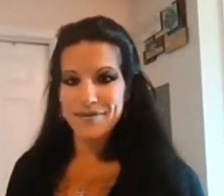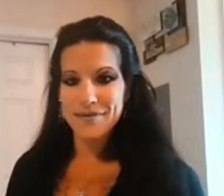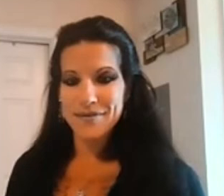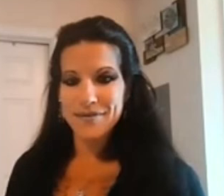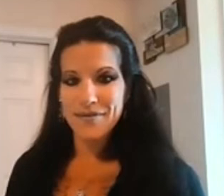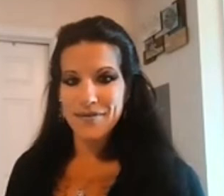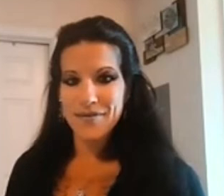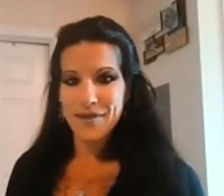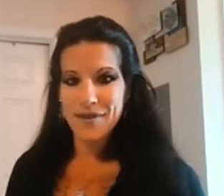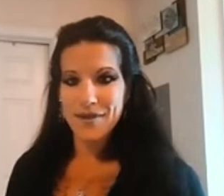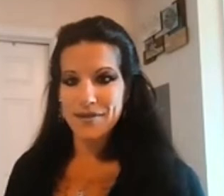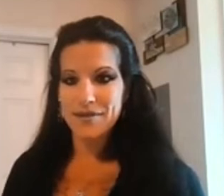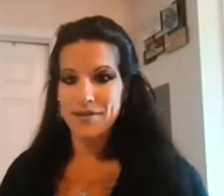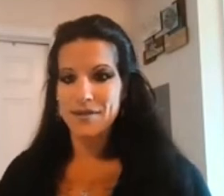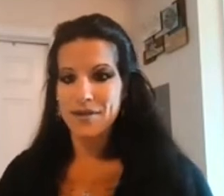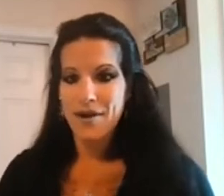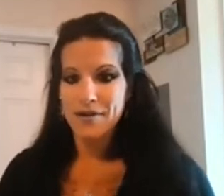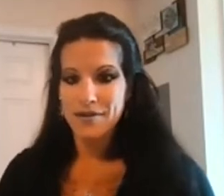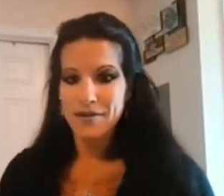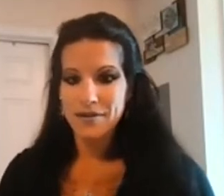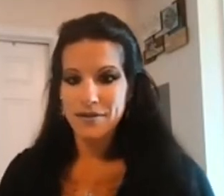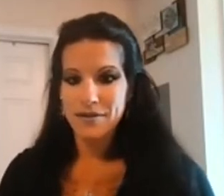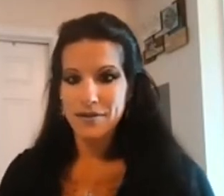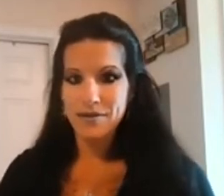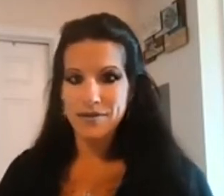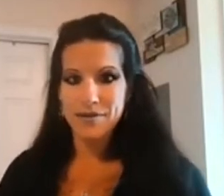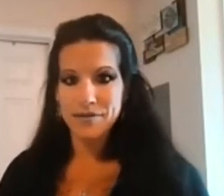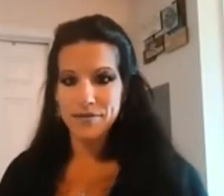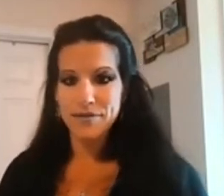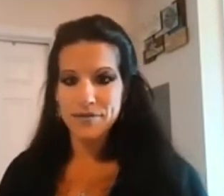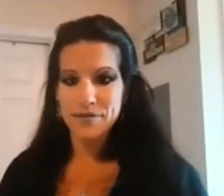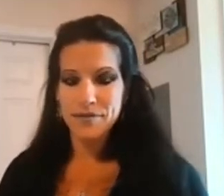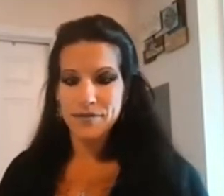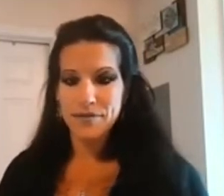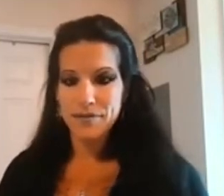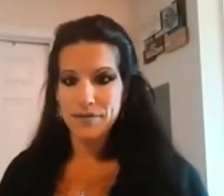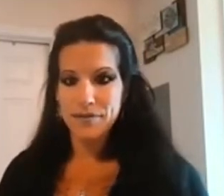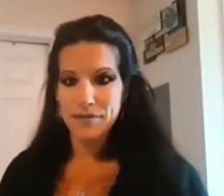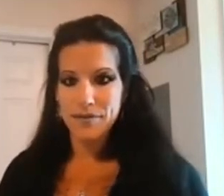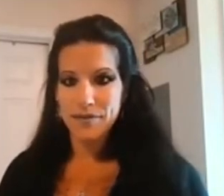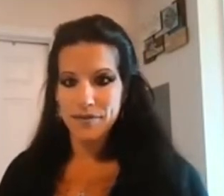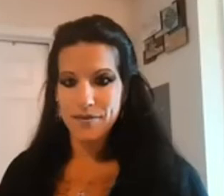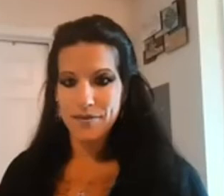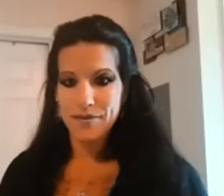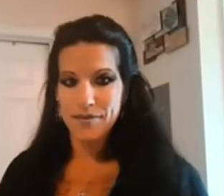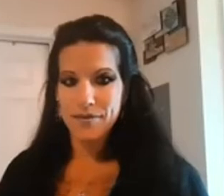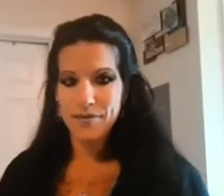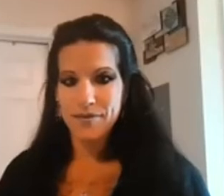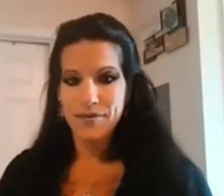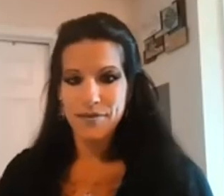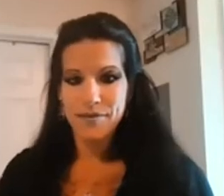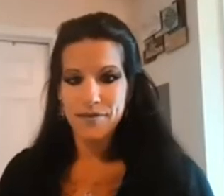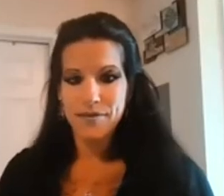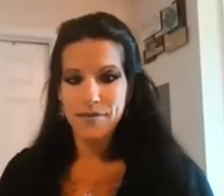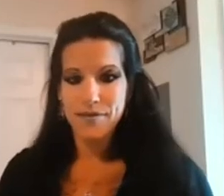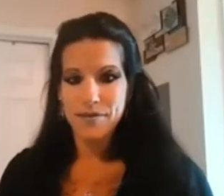You can join a room by self-selecting that discussion prompt you'd like, and then there should be a little blue join button, or it might look like a